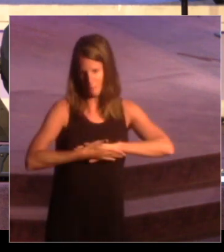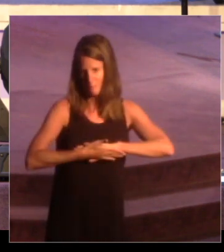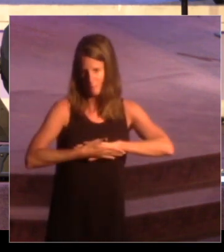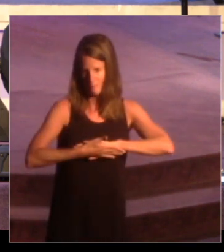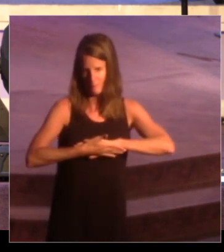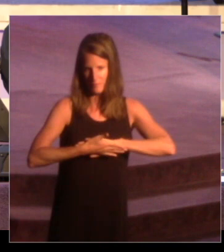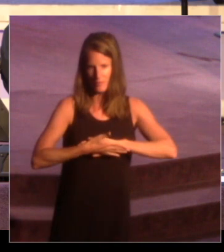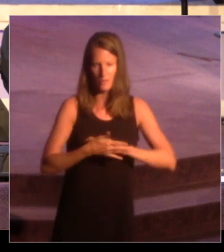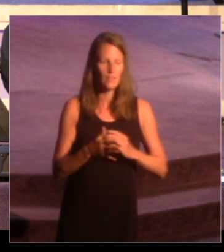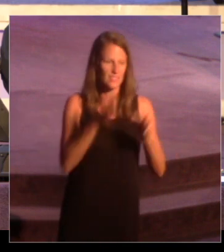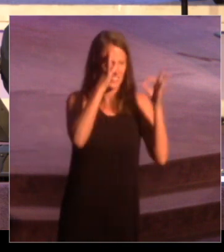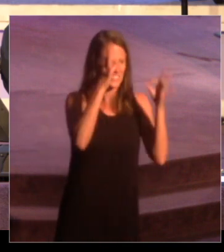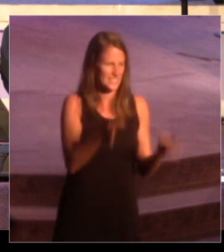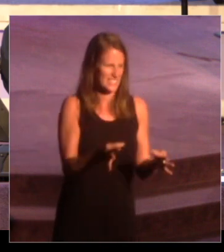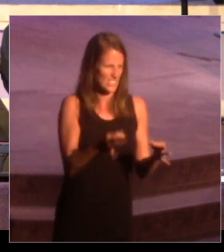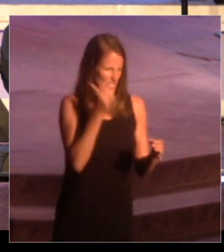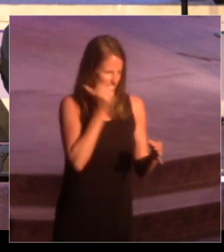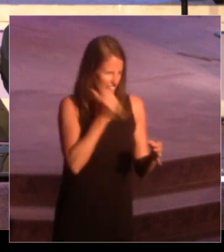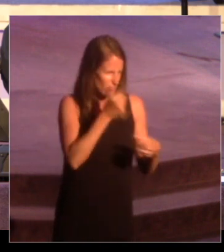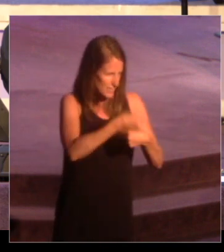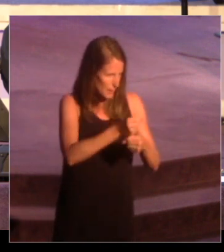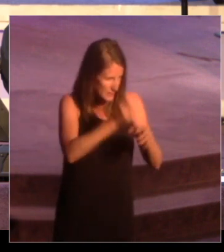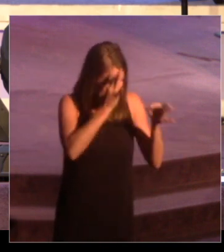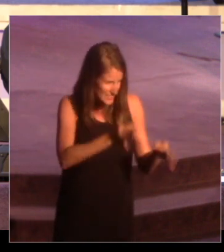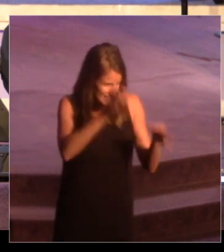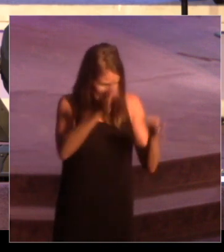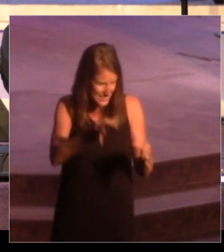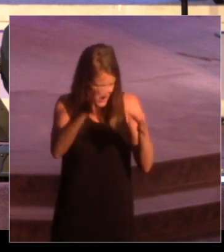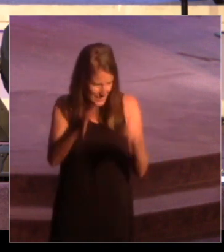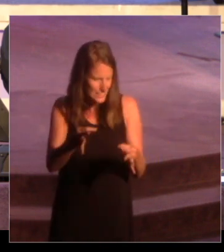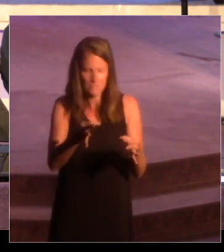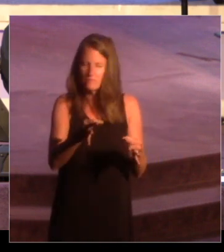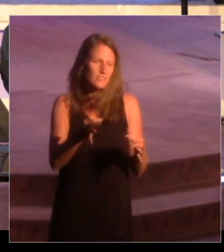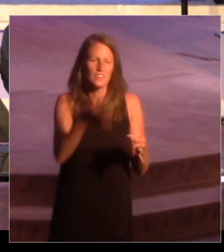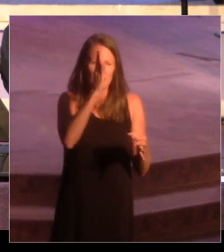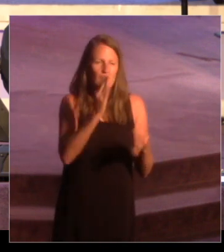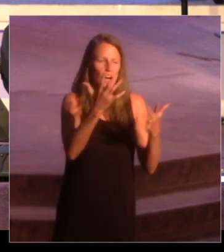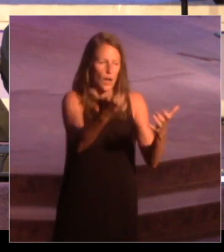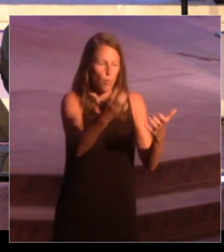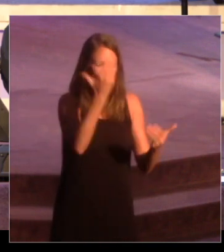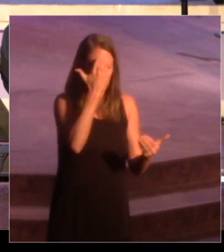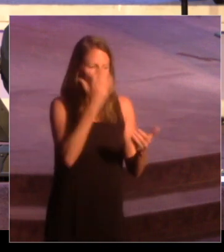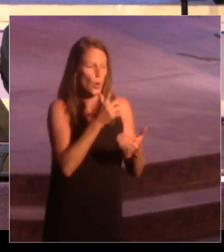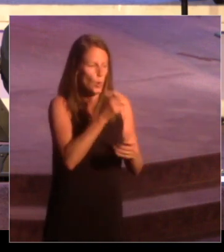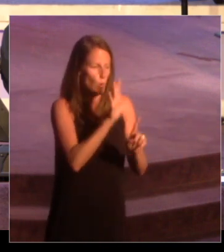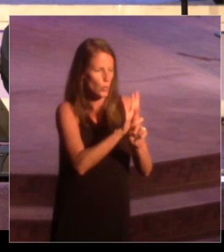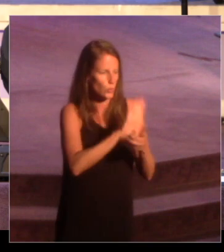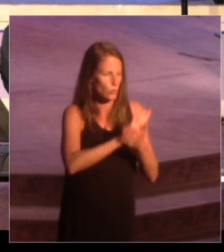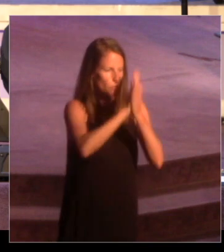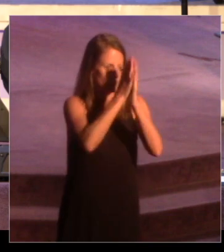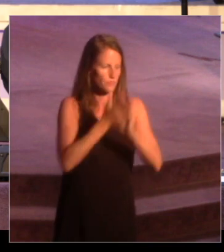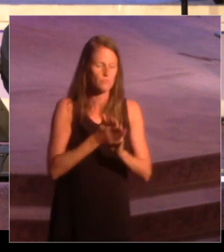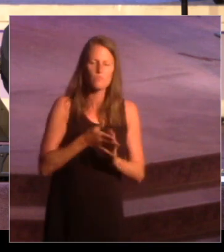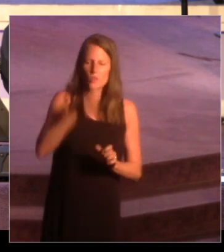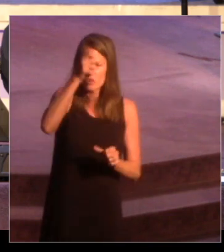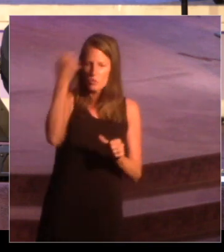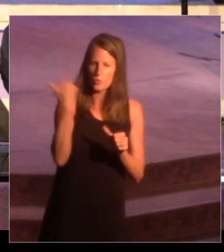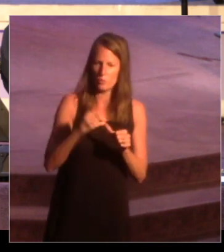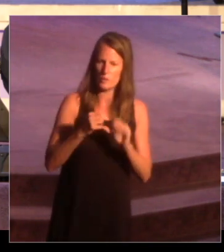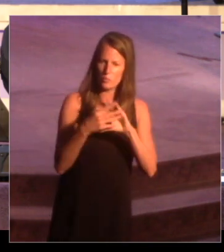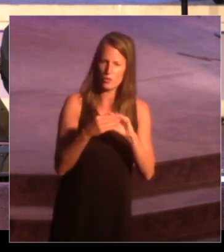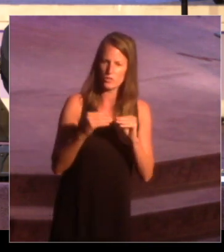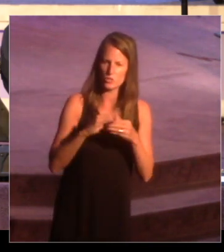concerned about the decisions you make, and he's far more concerned about who you're becoming. Remember the story of Captain Sullivan, the